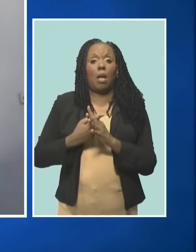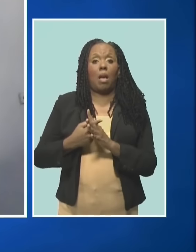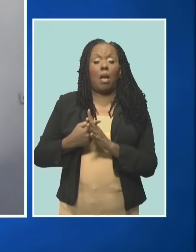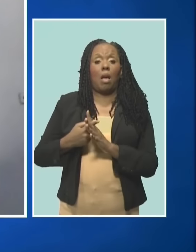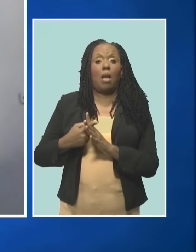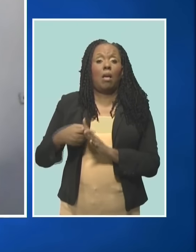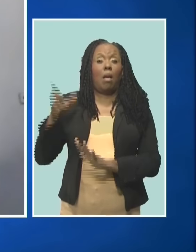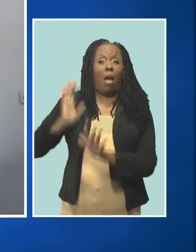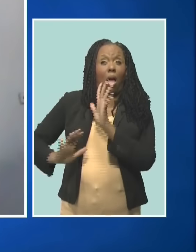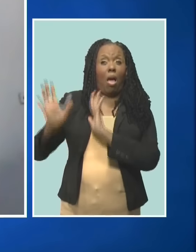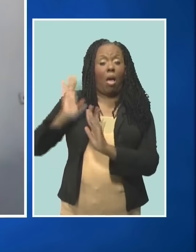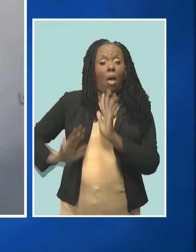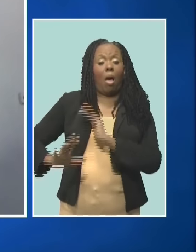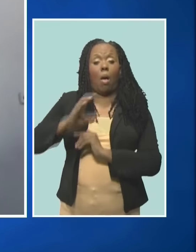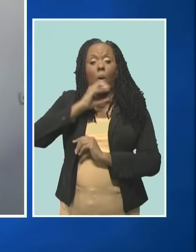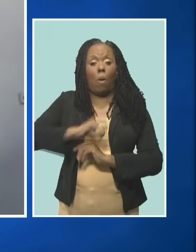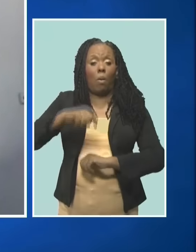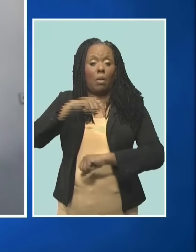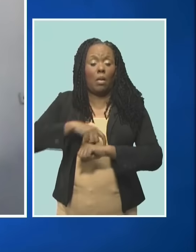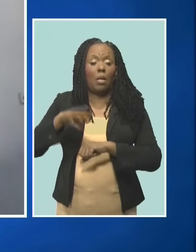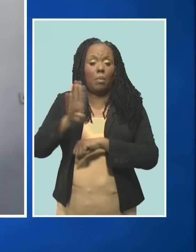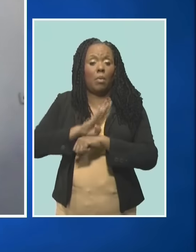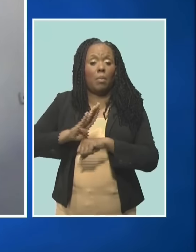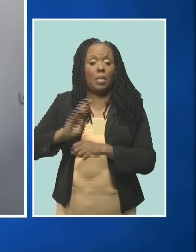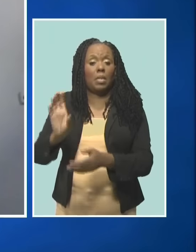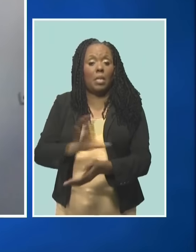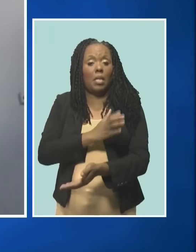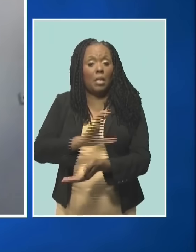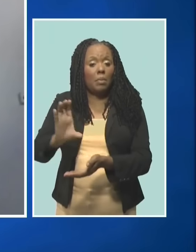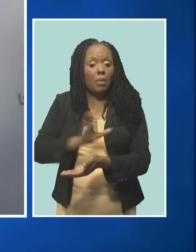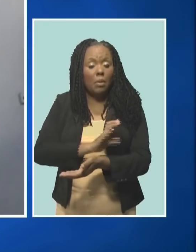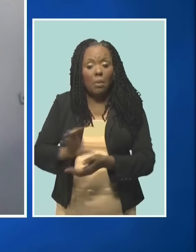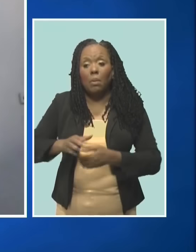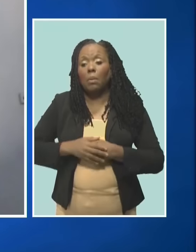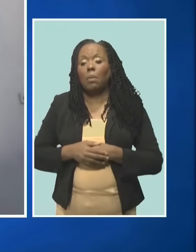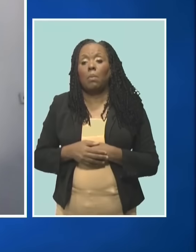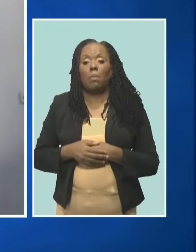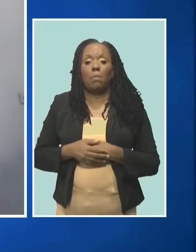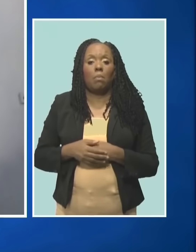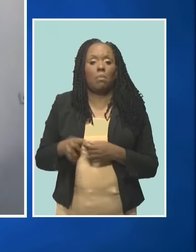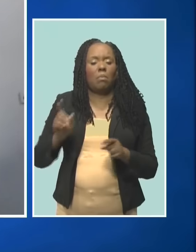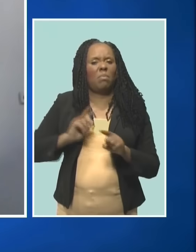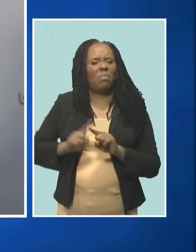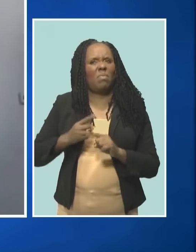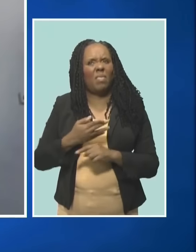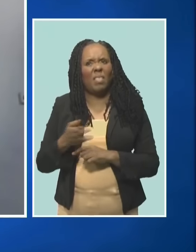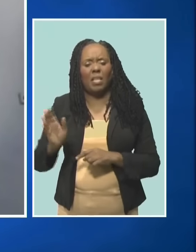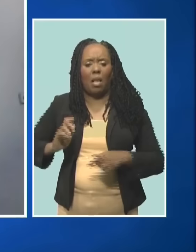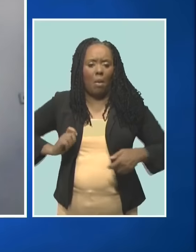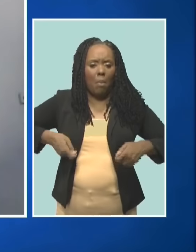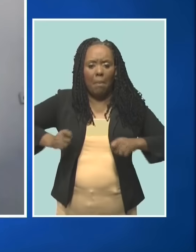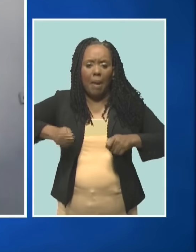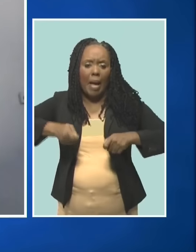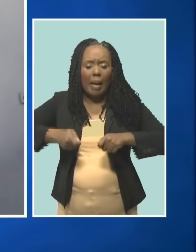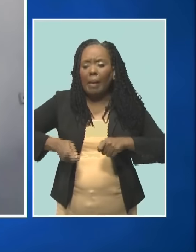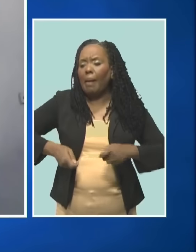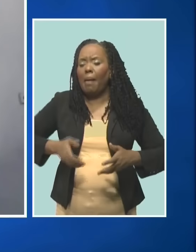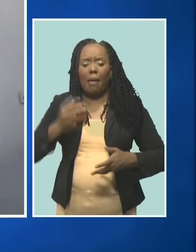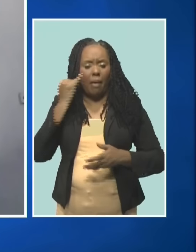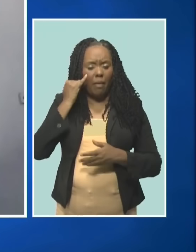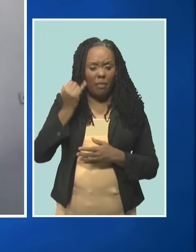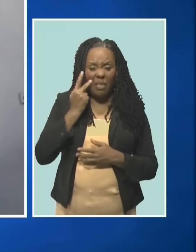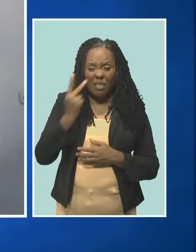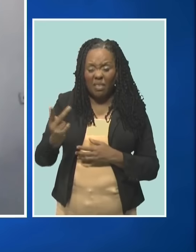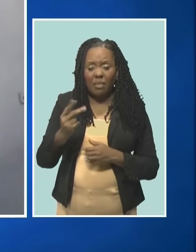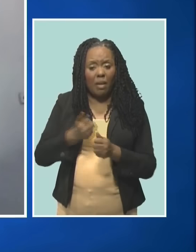the old-time Bajan calypsos, re-concerts again, and people go back to pandemonium. If we look at what the National